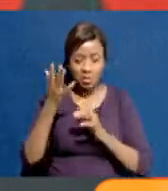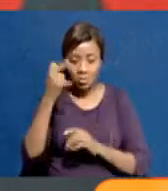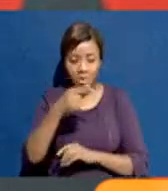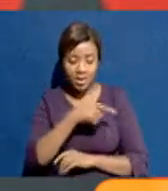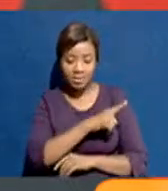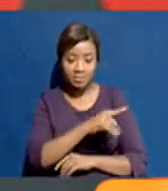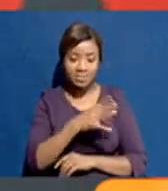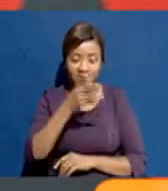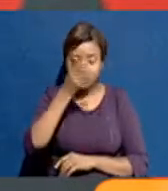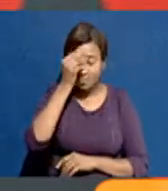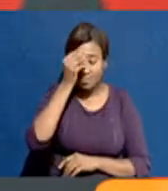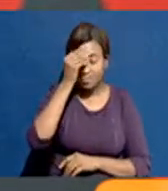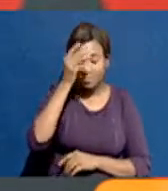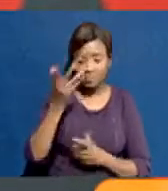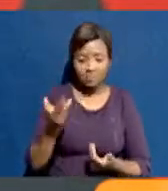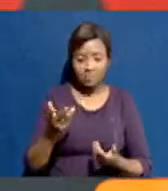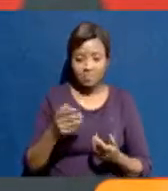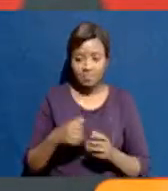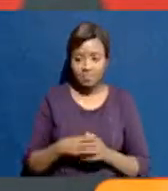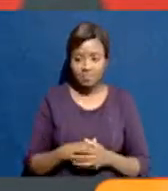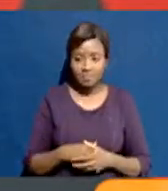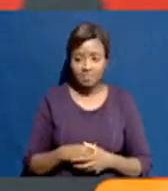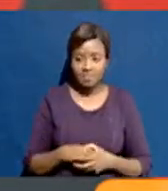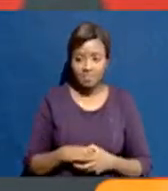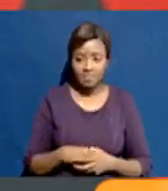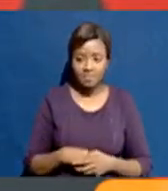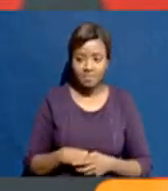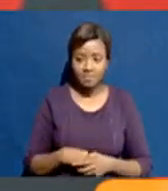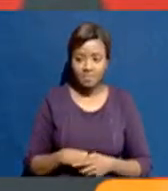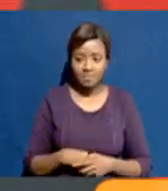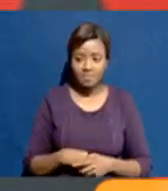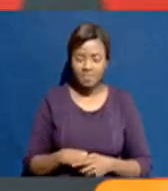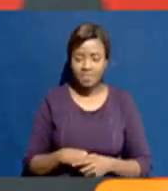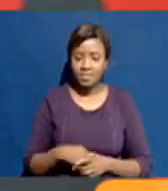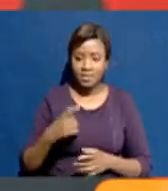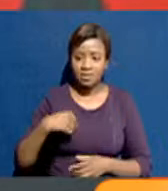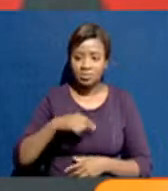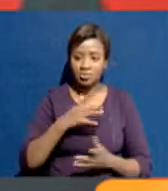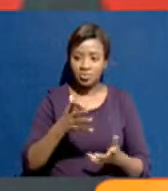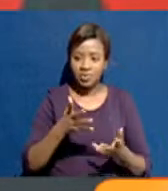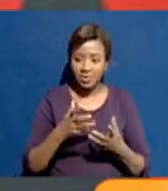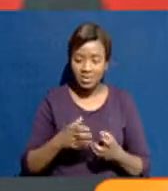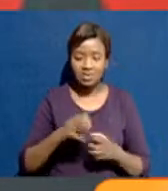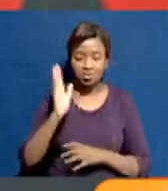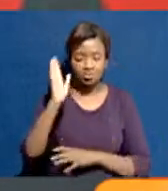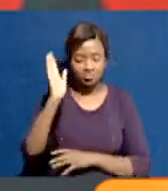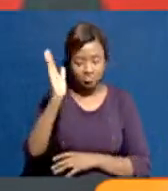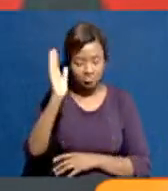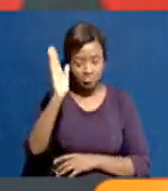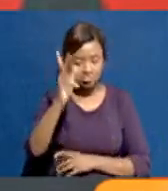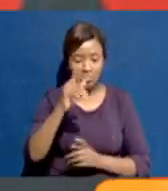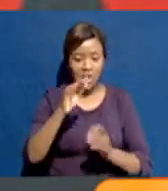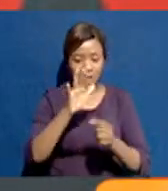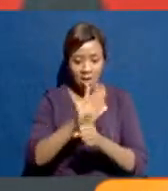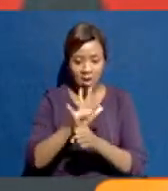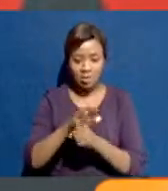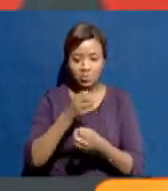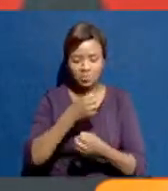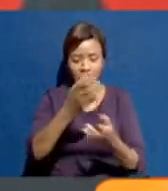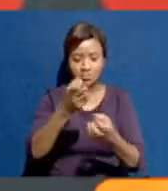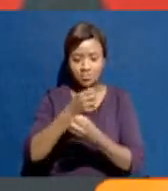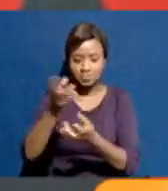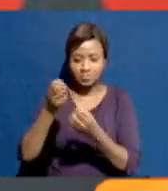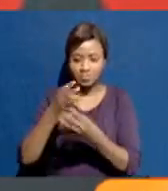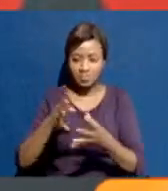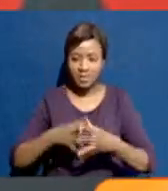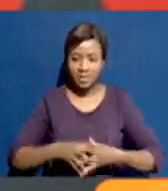out of life and all that. So really, a lot has to be told, but I think that's a summary. I don't know if it's enough summary. Yeah, that's a very bold